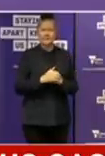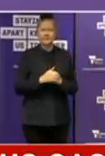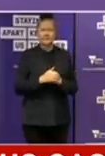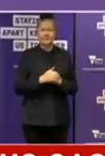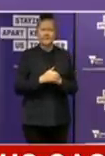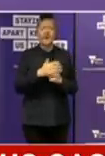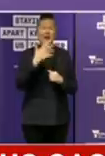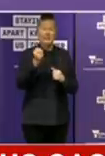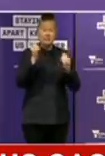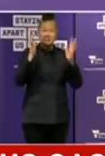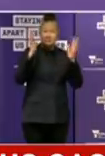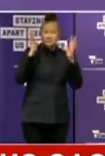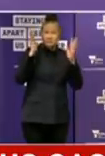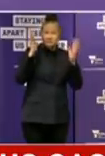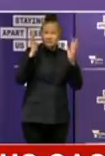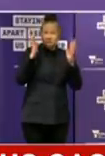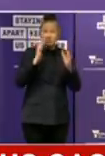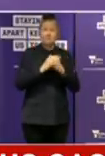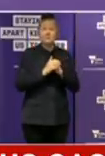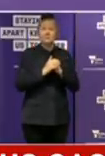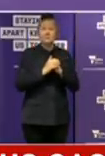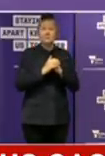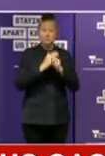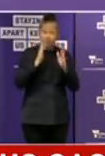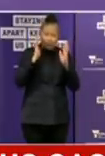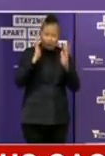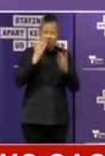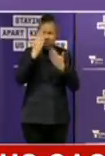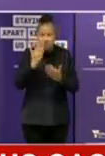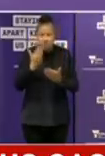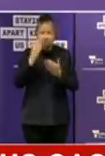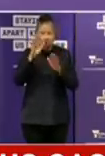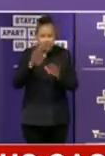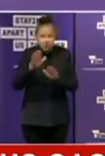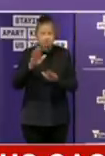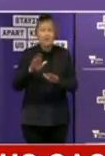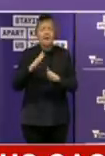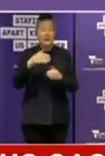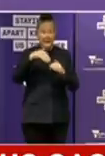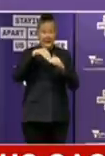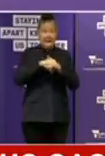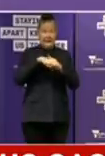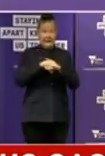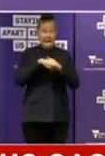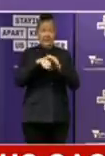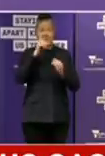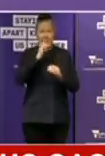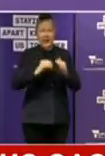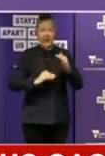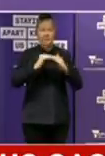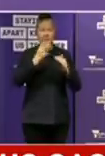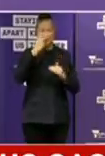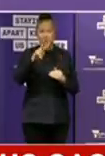timeline, midnight Tuesday, indoors a maximum of 20 people plus 1 faith